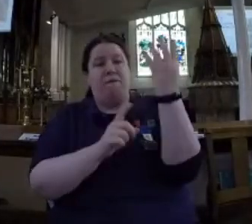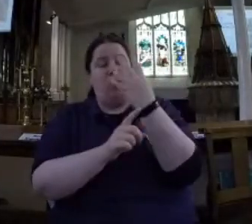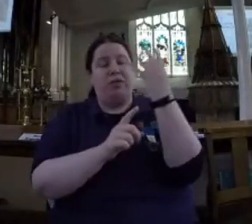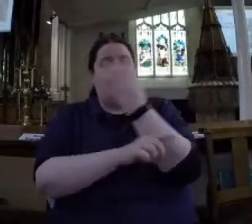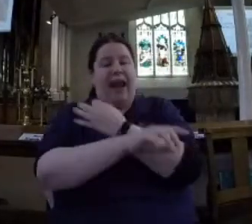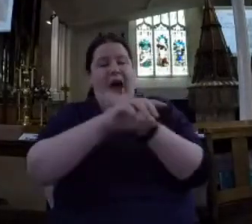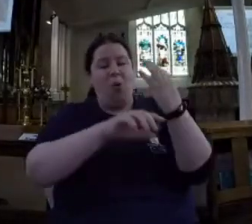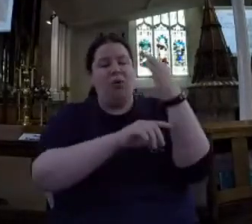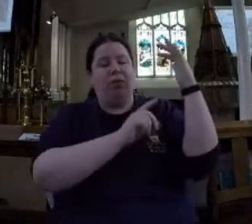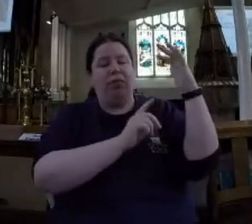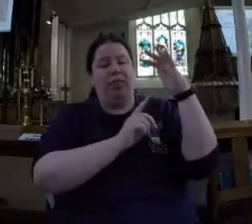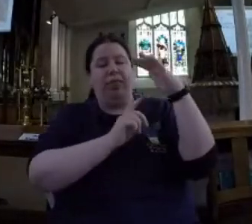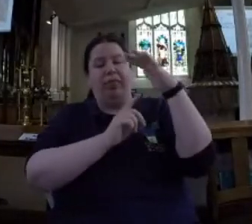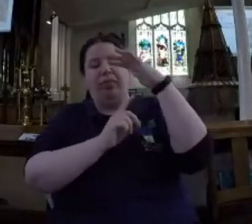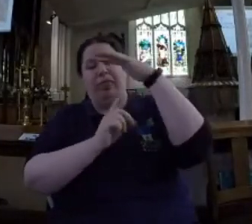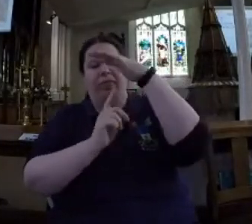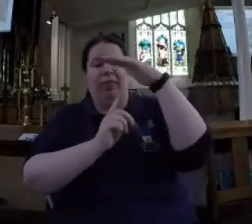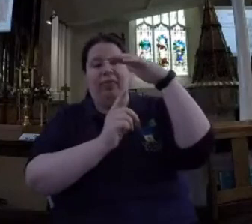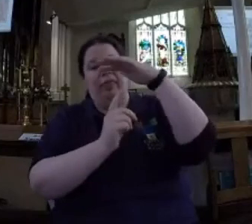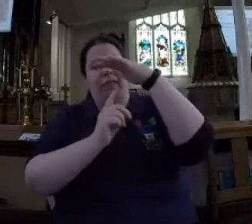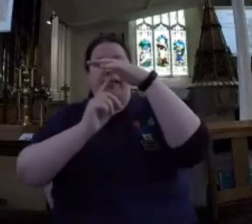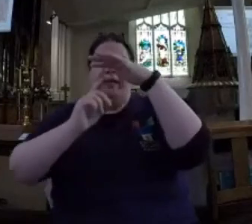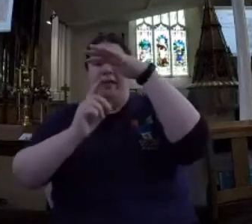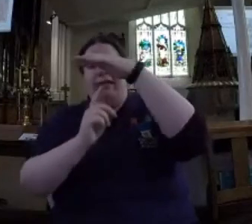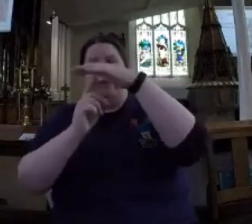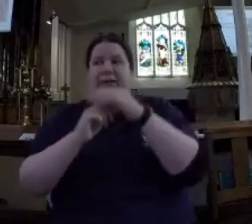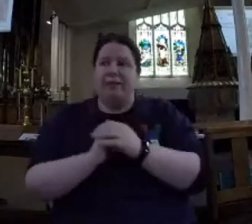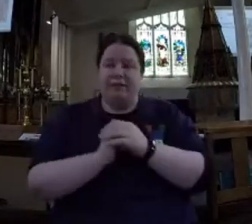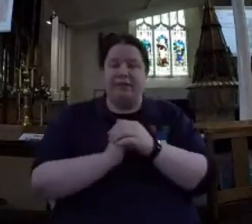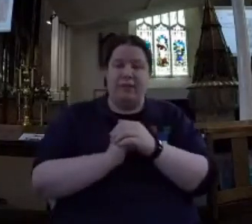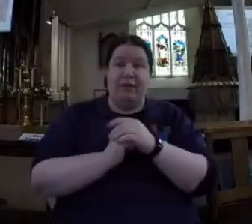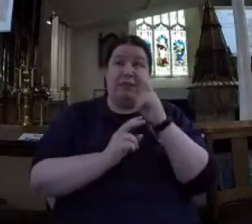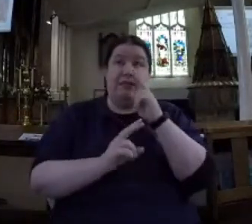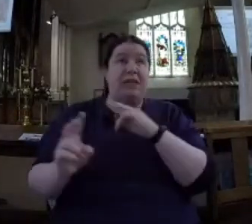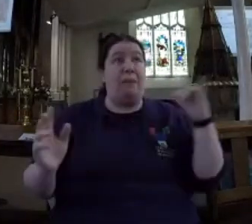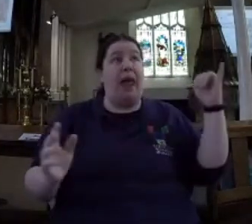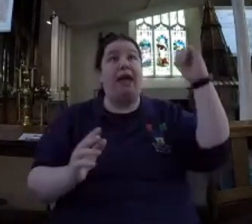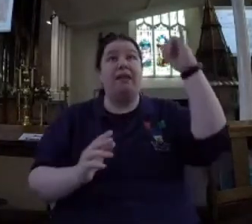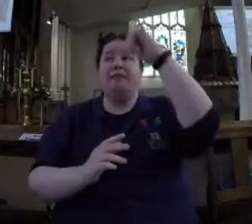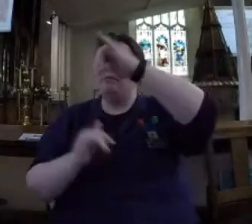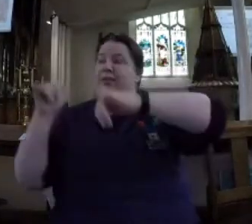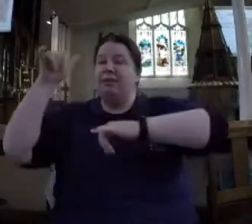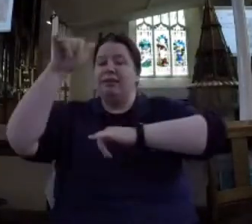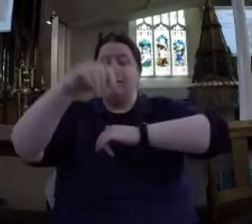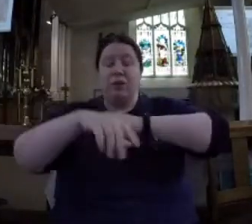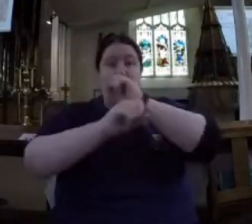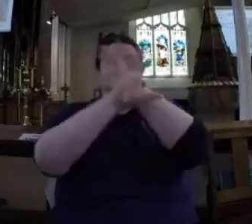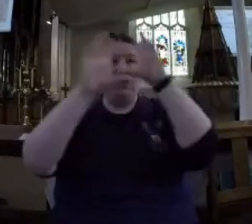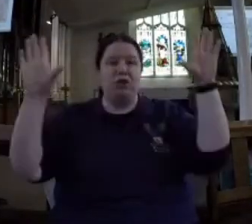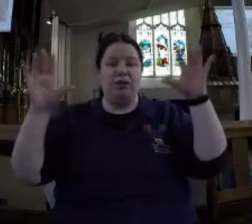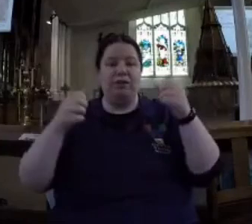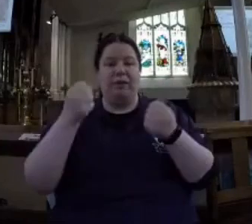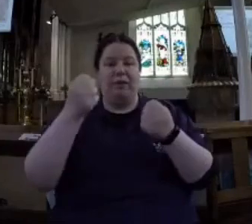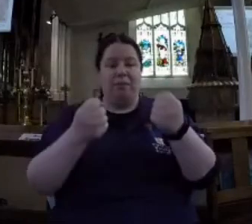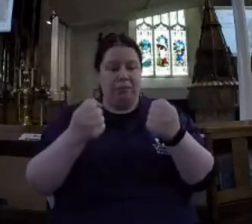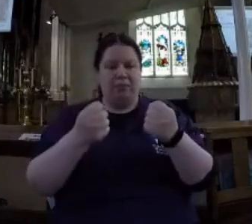hours. And needless to say, he crossed some flight paths of planes. You can imagine the pilots radio on the tower. You'll